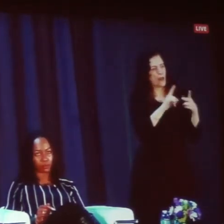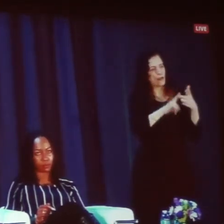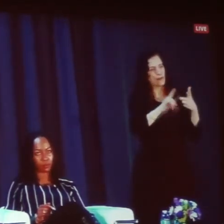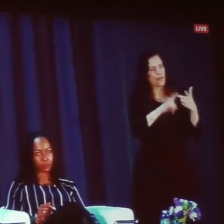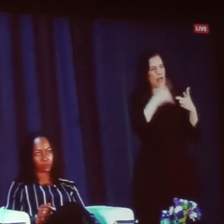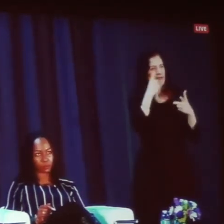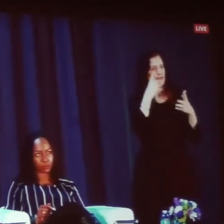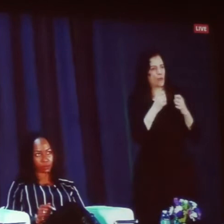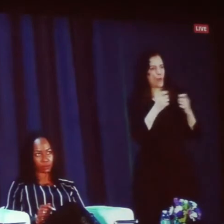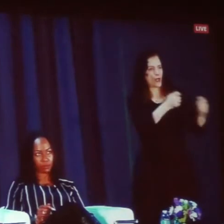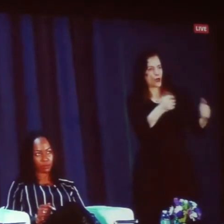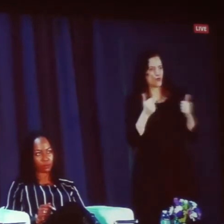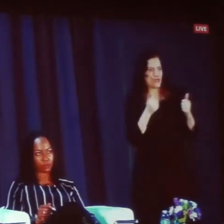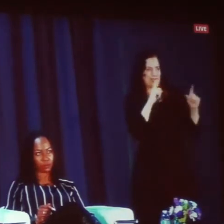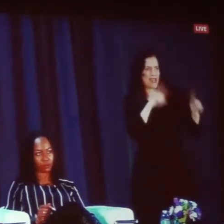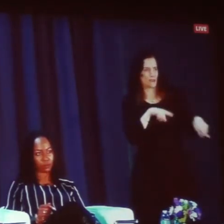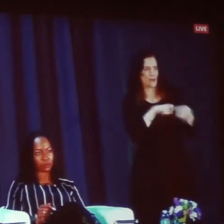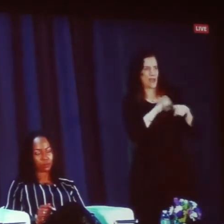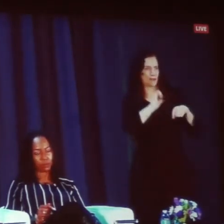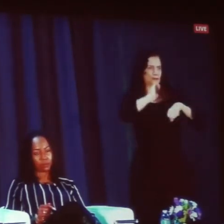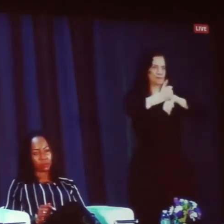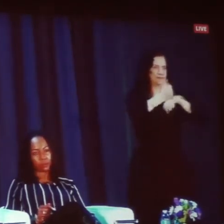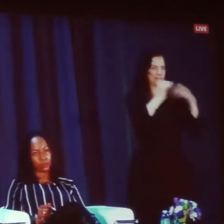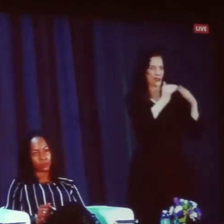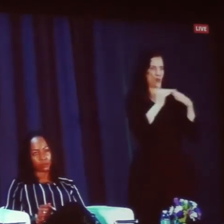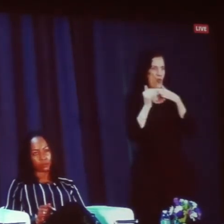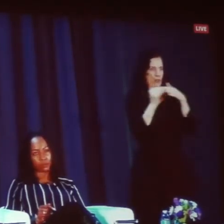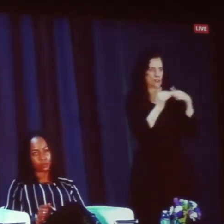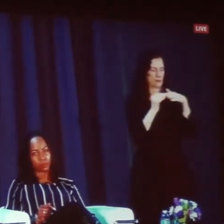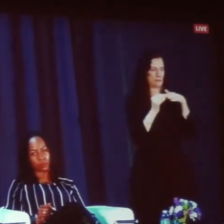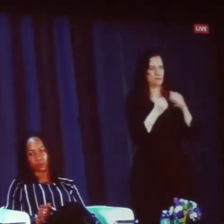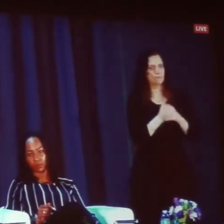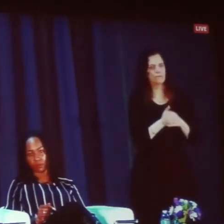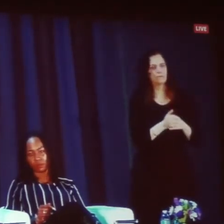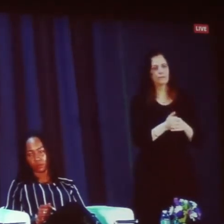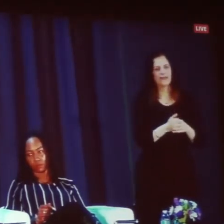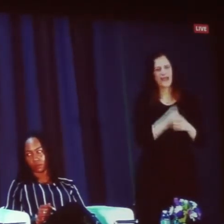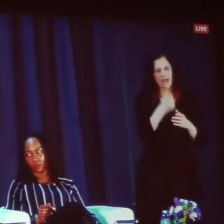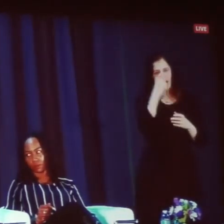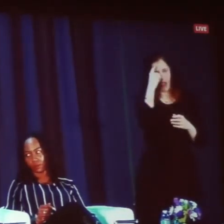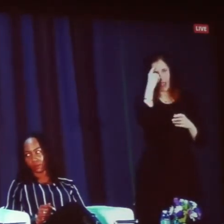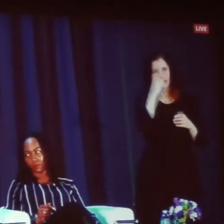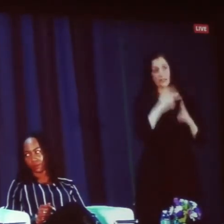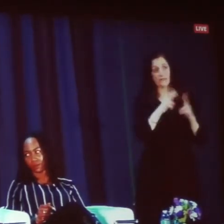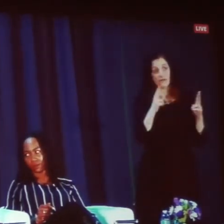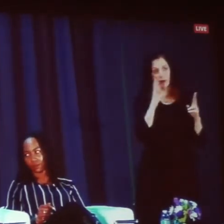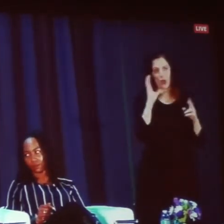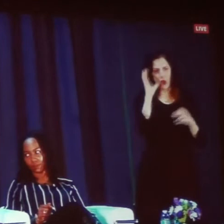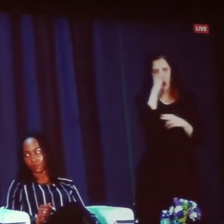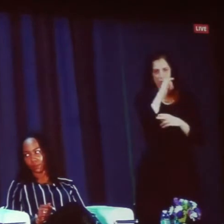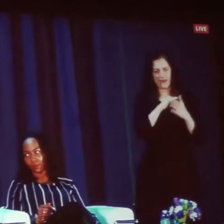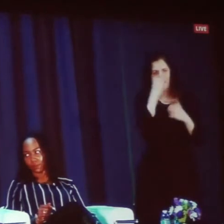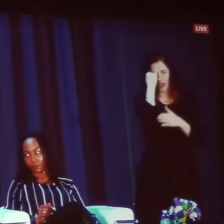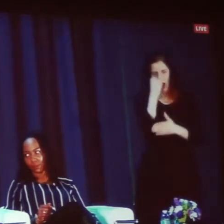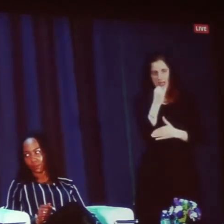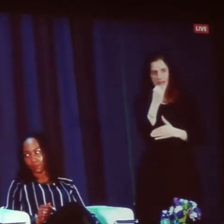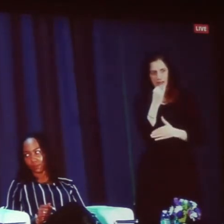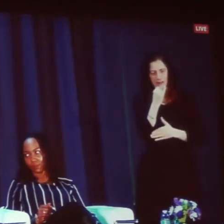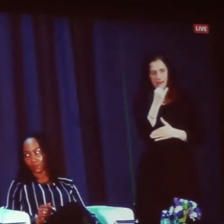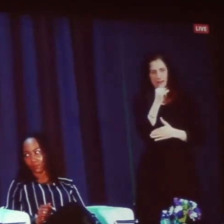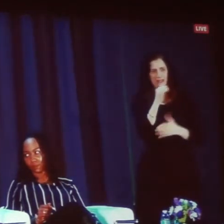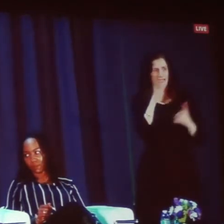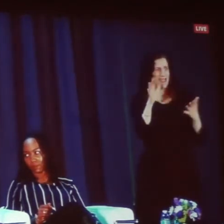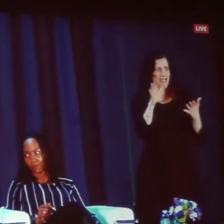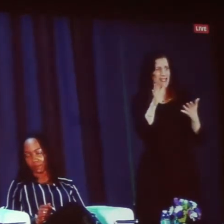to equality. Yeah, I find it really odd that the notion of,